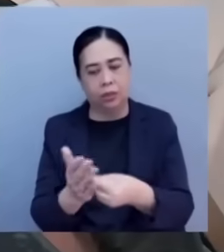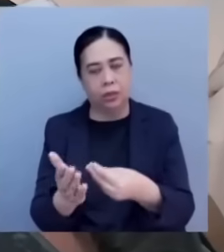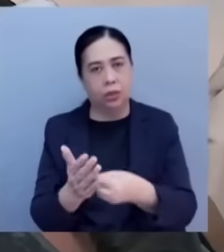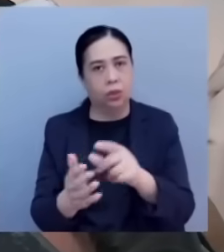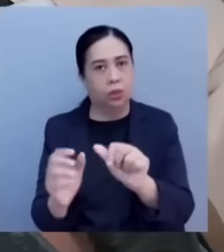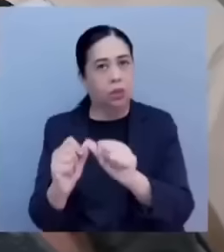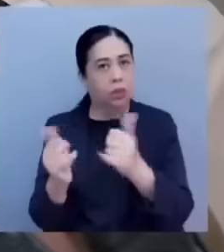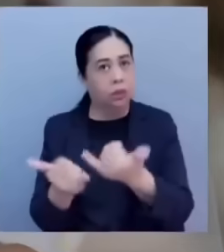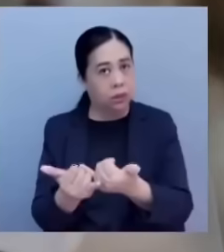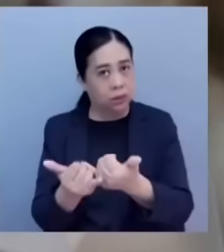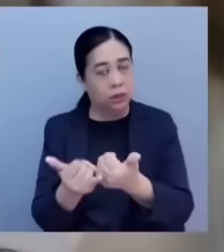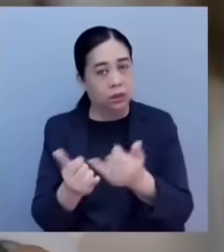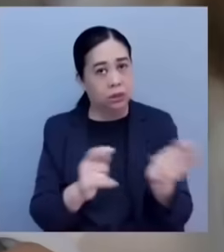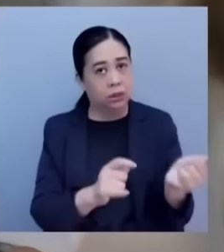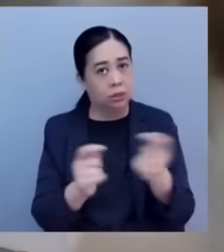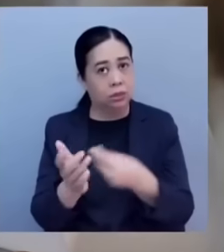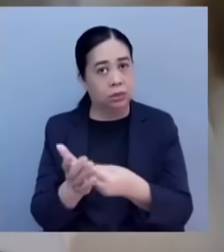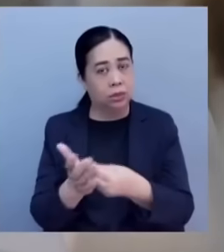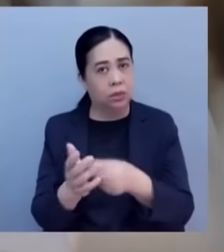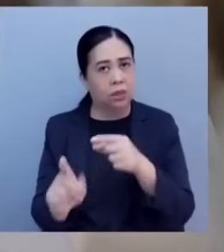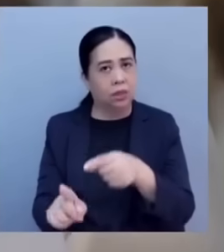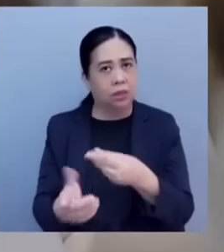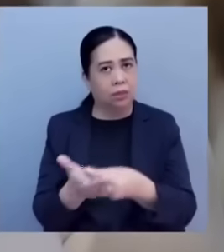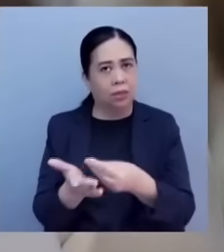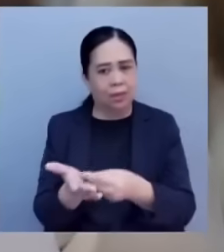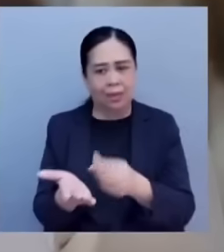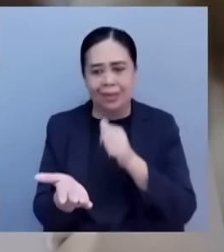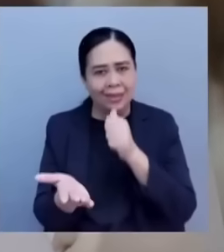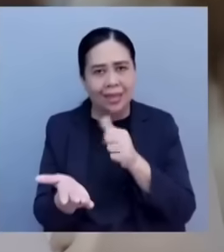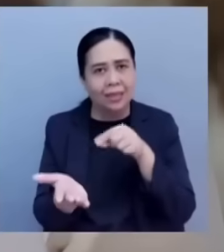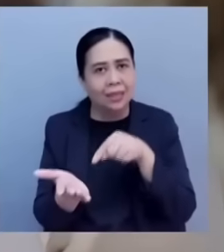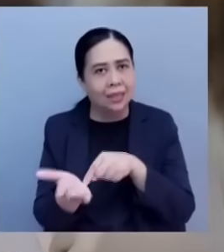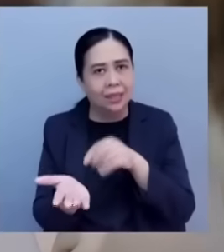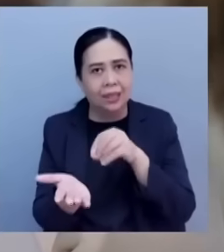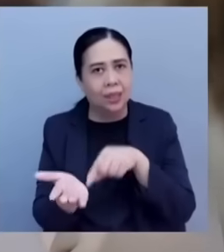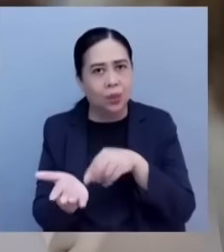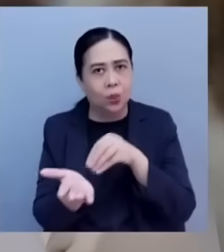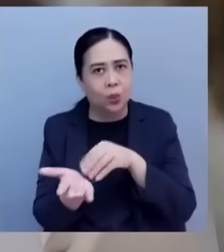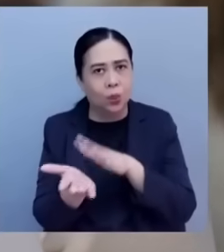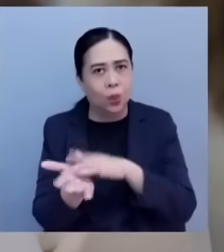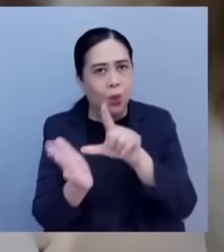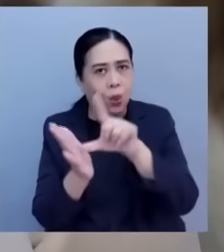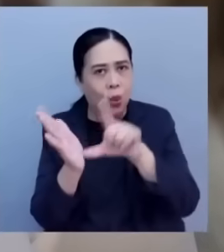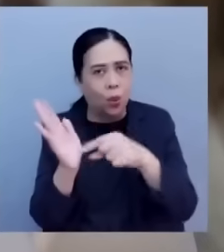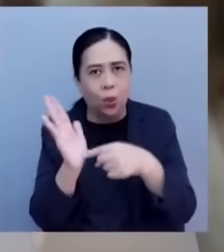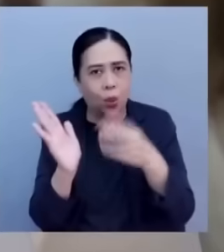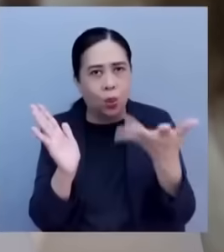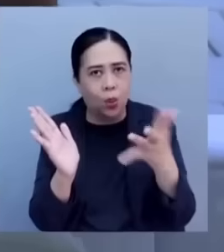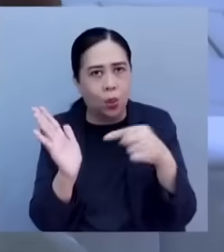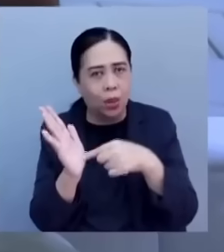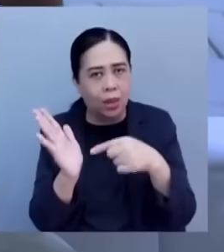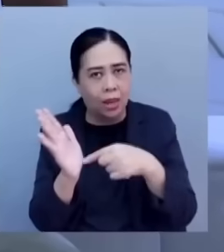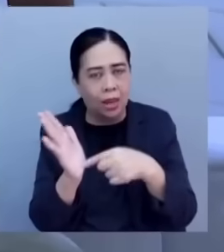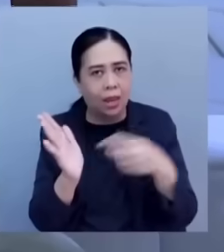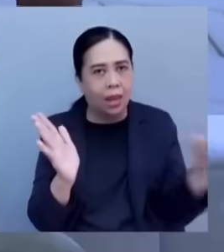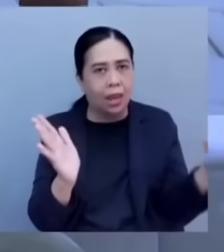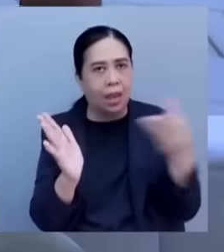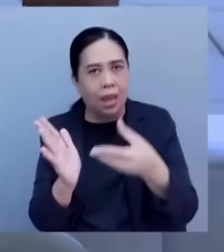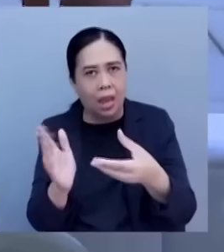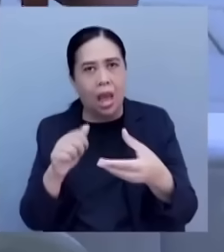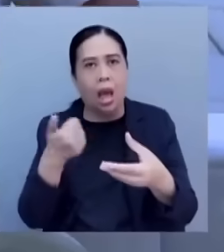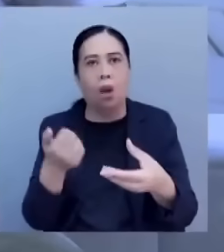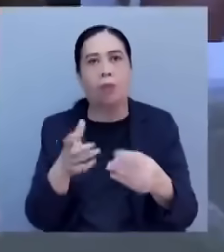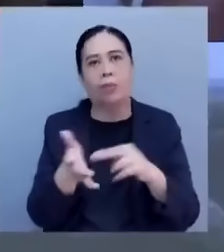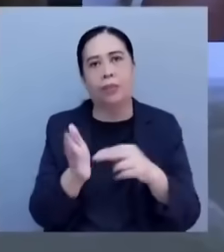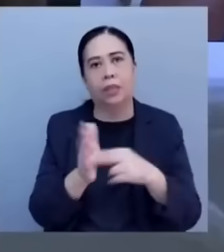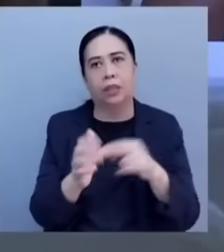agency where that fund is not provided for under law. That's why our main contention is this involves a usurpation